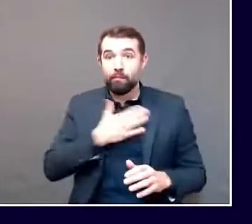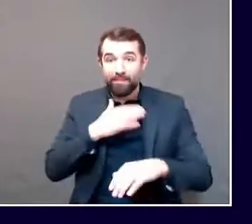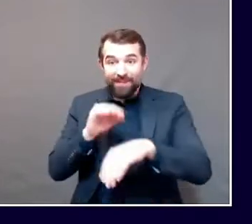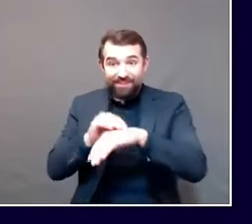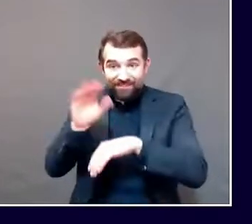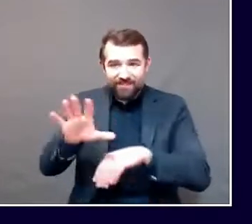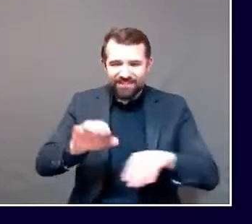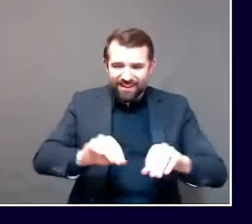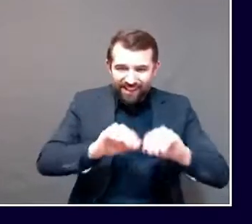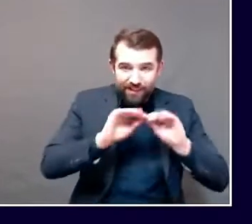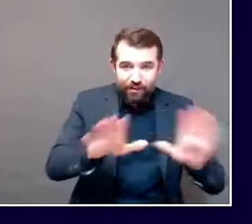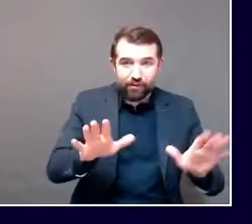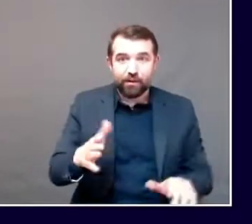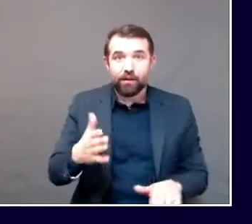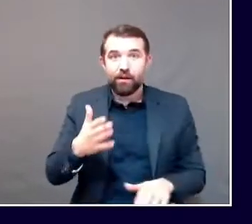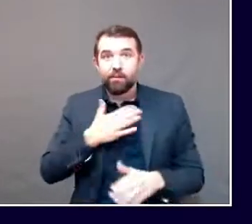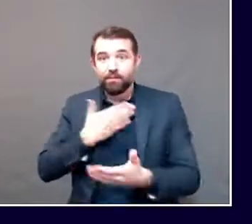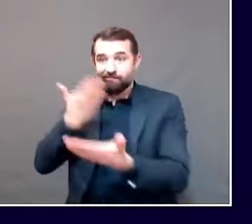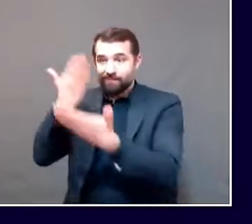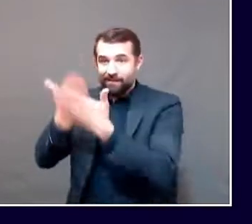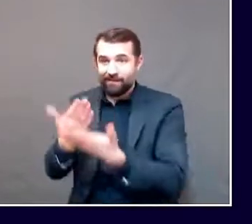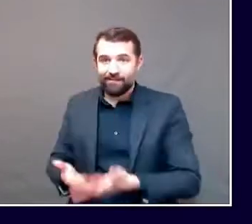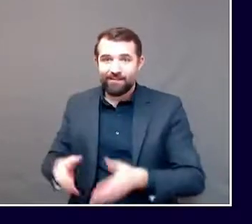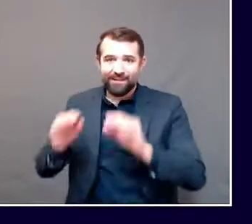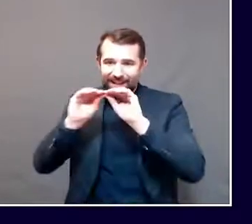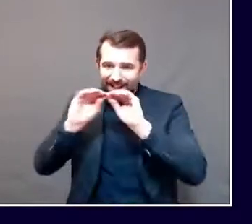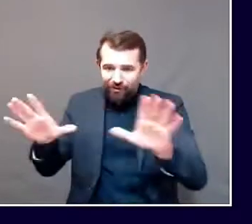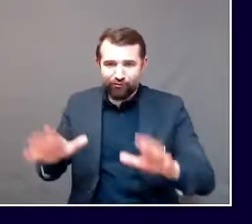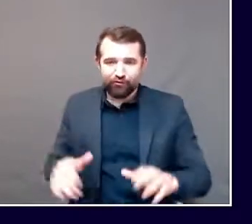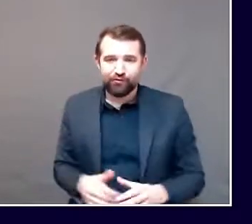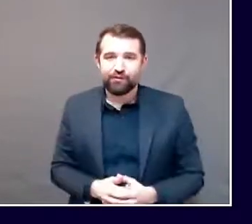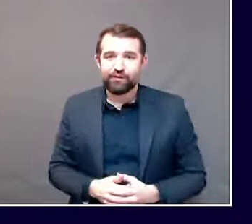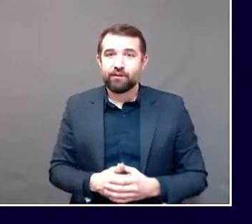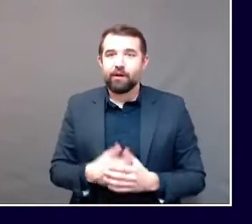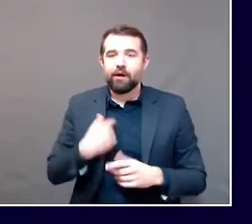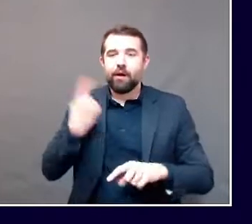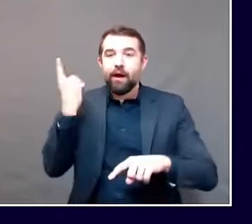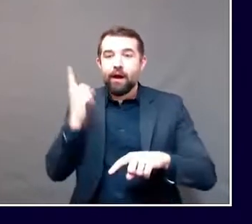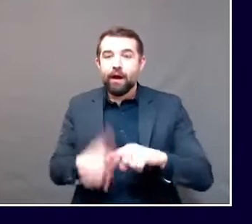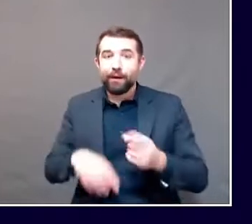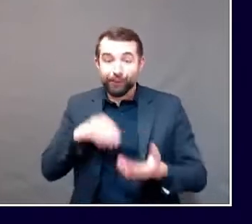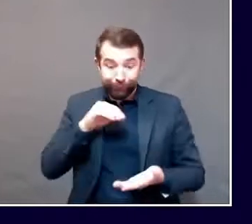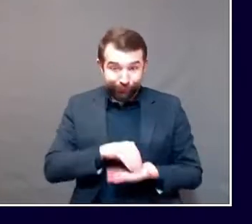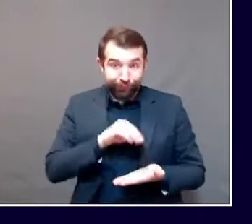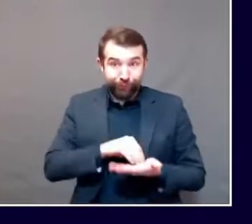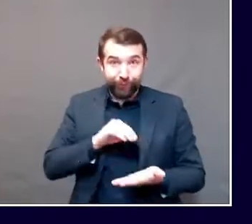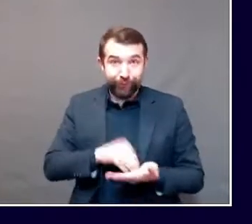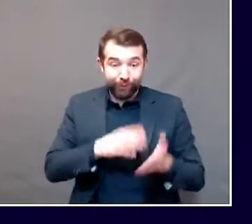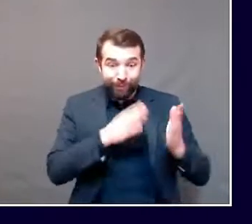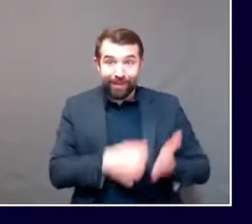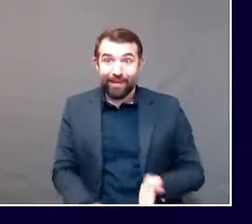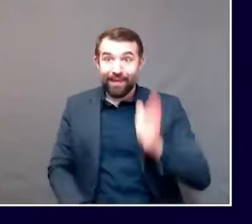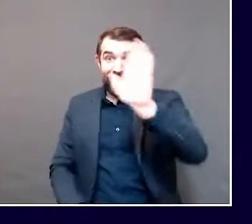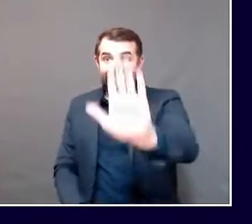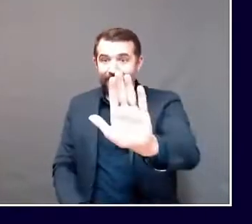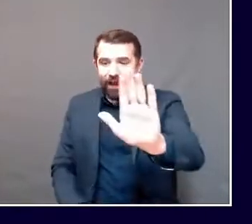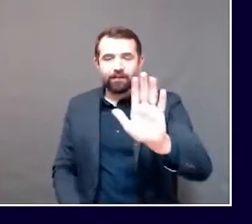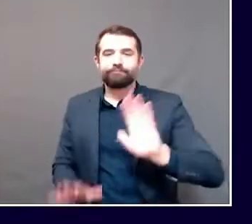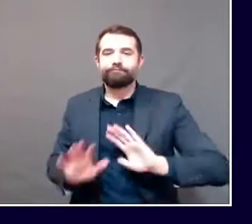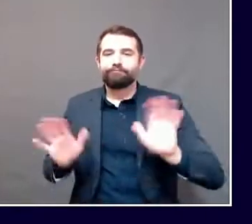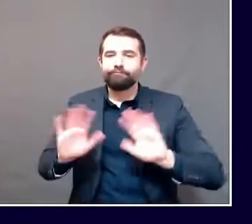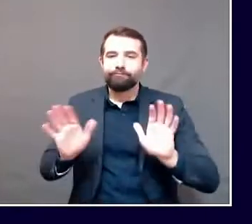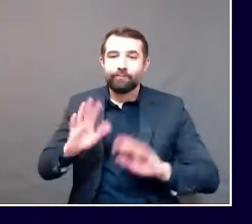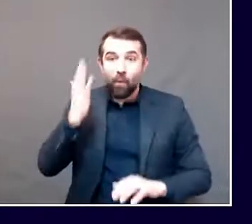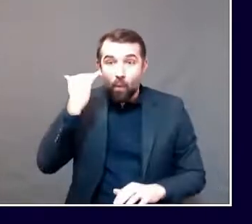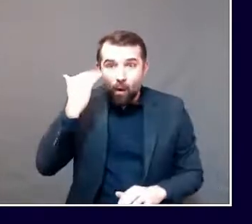worth the paper that it would be written on. Once we've got more clarity, we'll be able to provide you more clarity and some